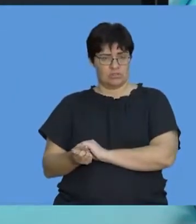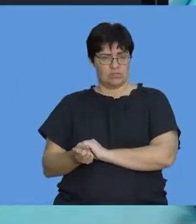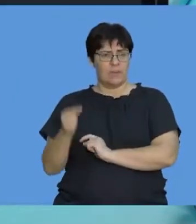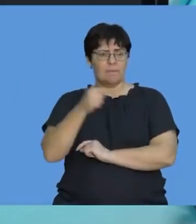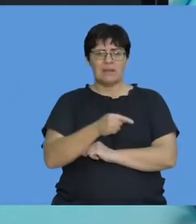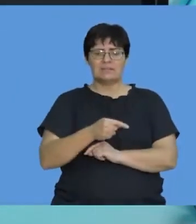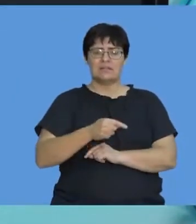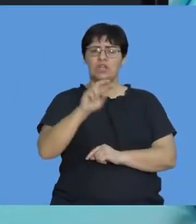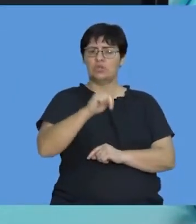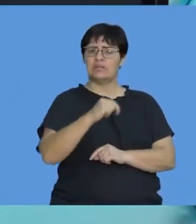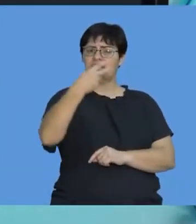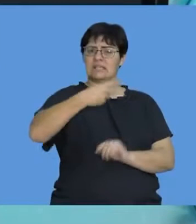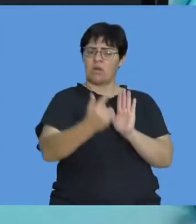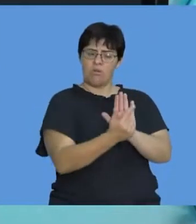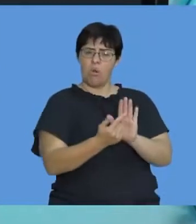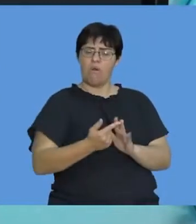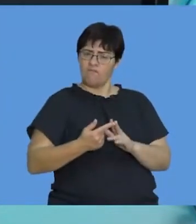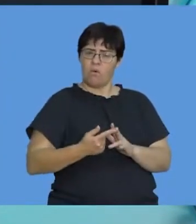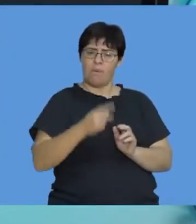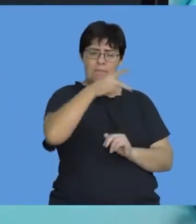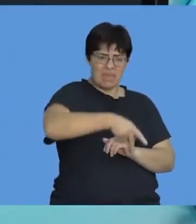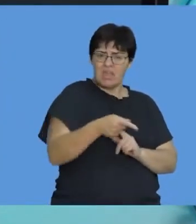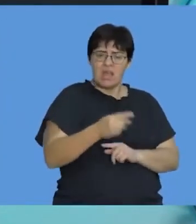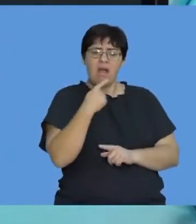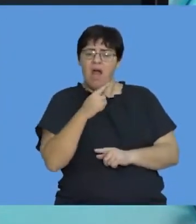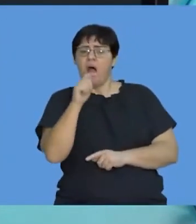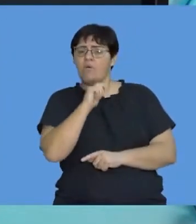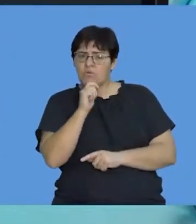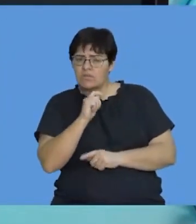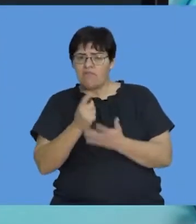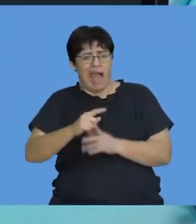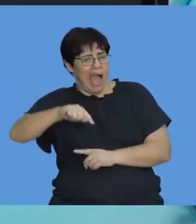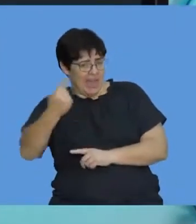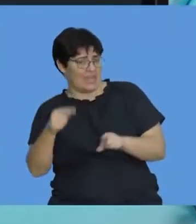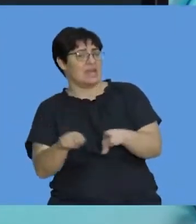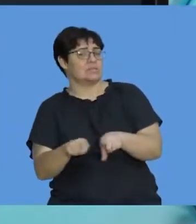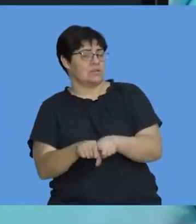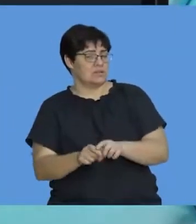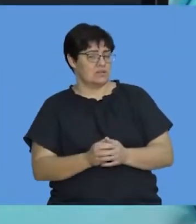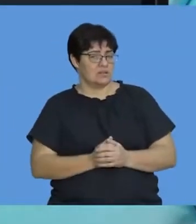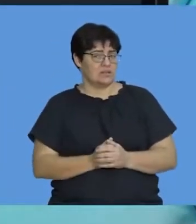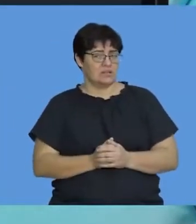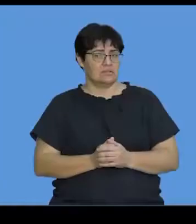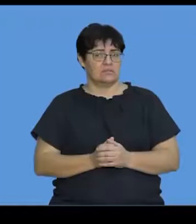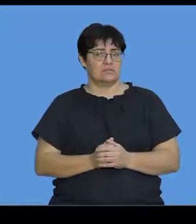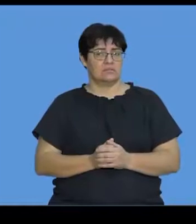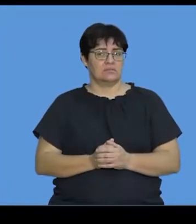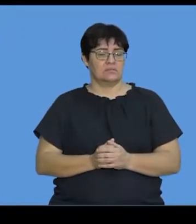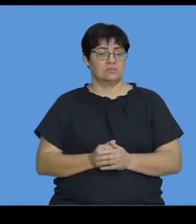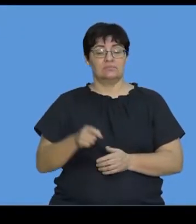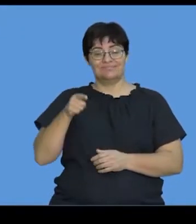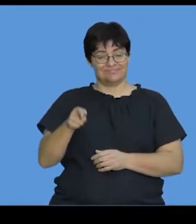But Newton's second law in terms of momentum is actually very useful for something else. And